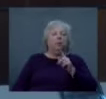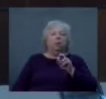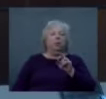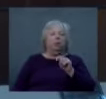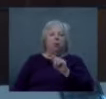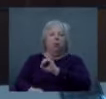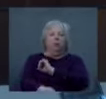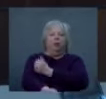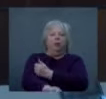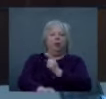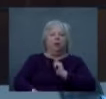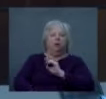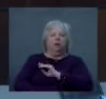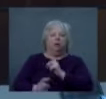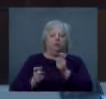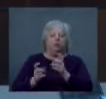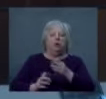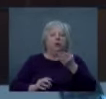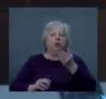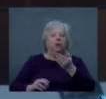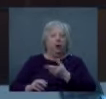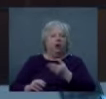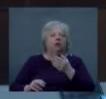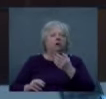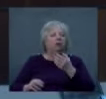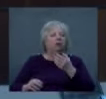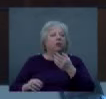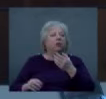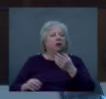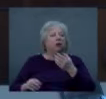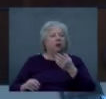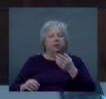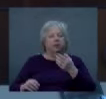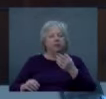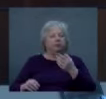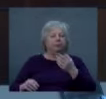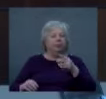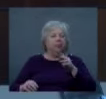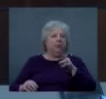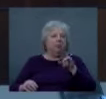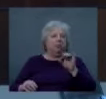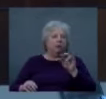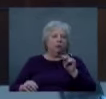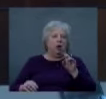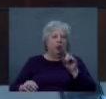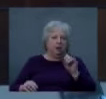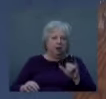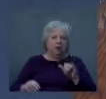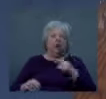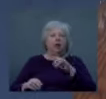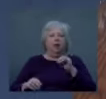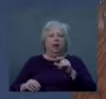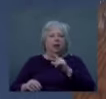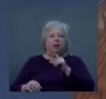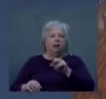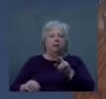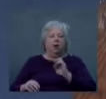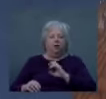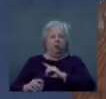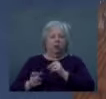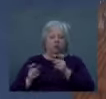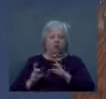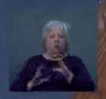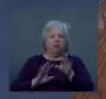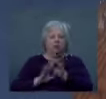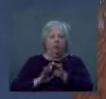board, and the mayor makes the appointments to the Little Rock Port Board of Directors. Is the Riverport a